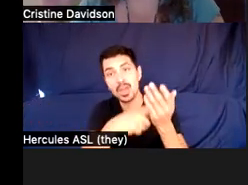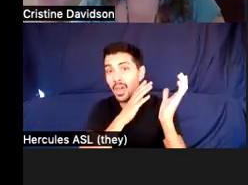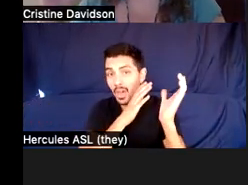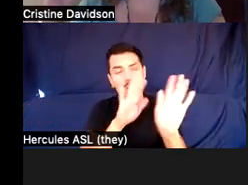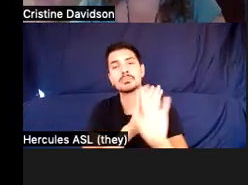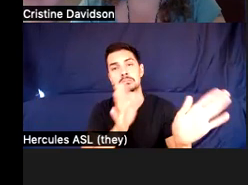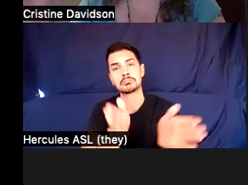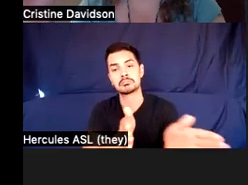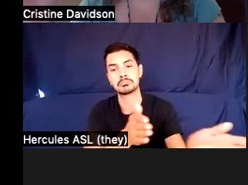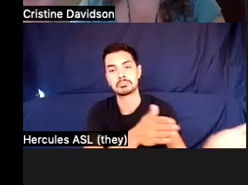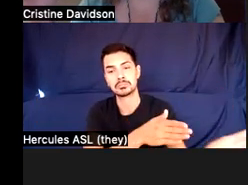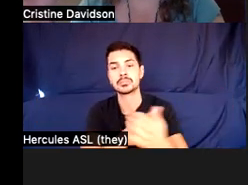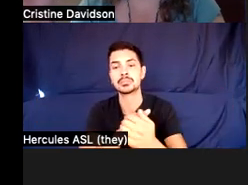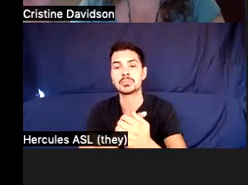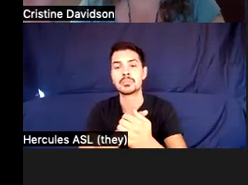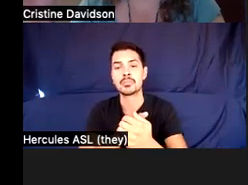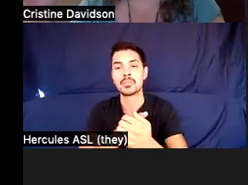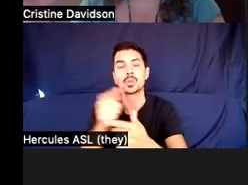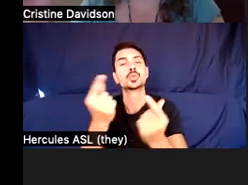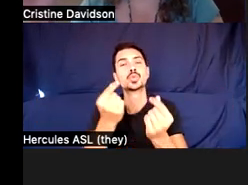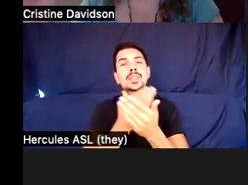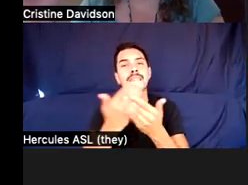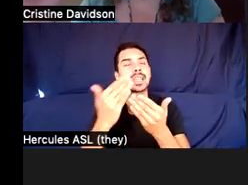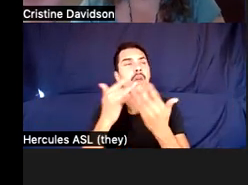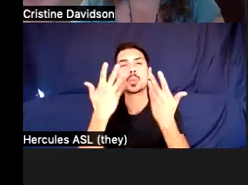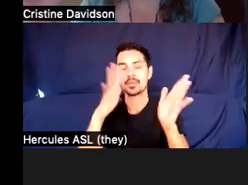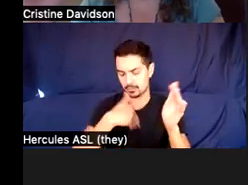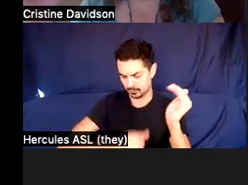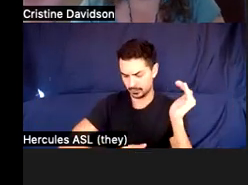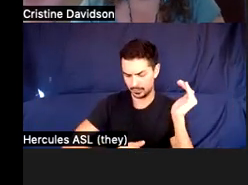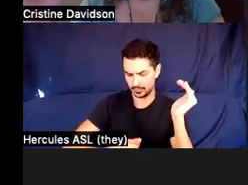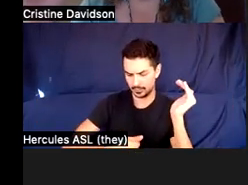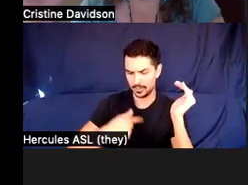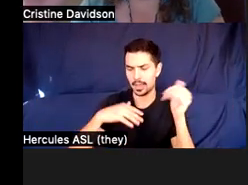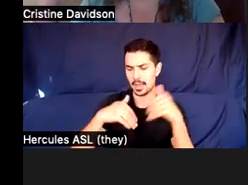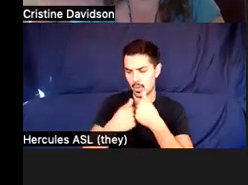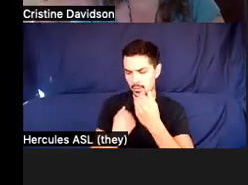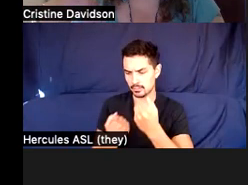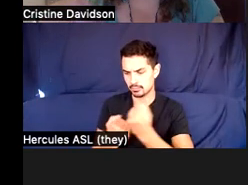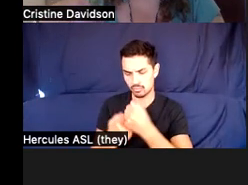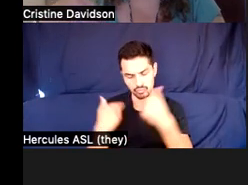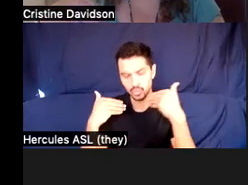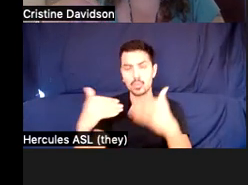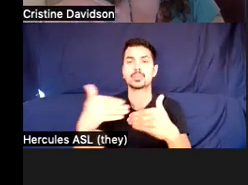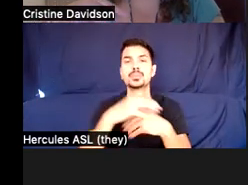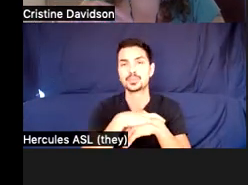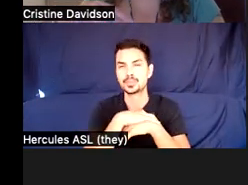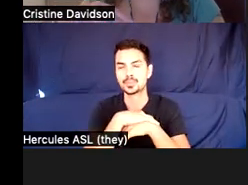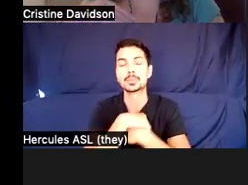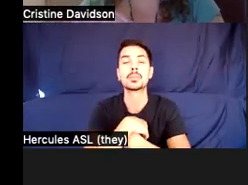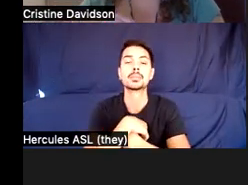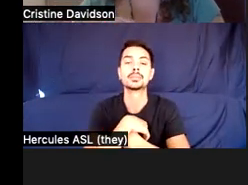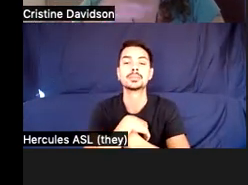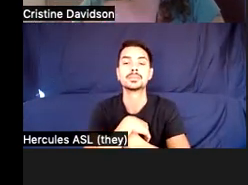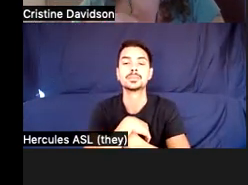things that happen inside of an organization or a program, right? So what we want to say here is that if you're